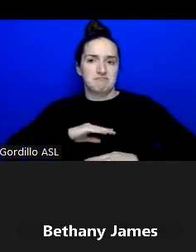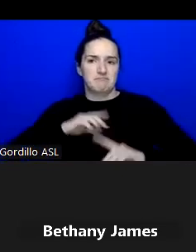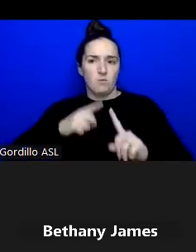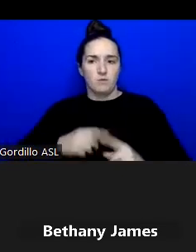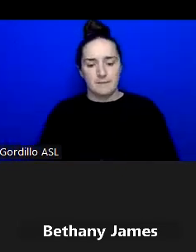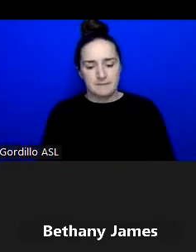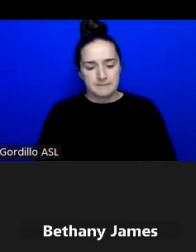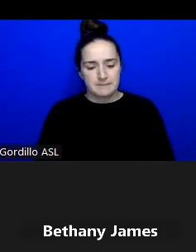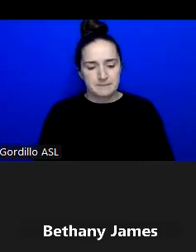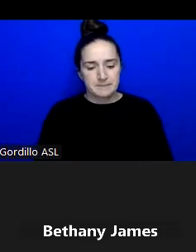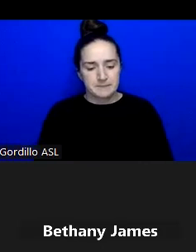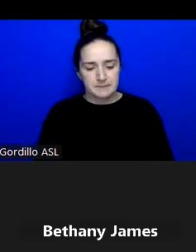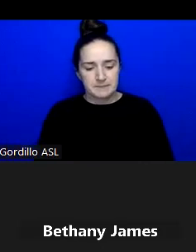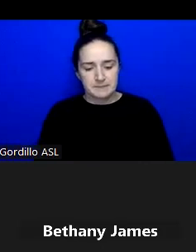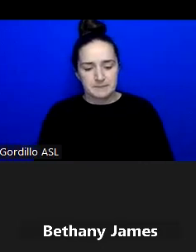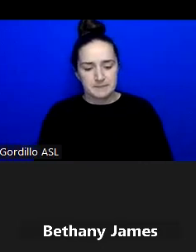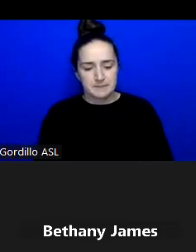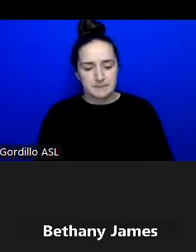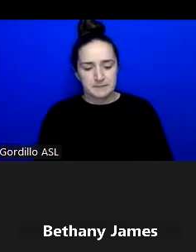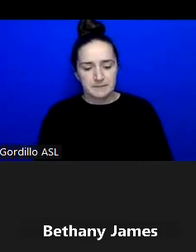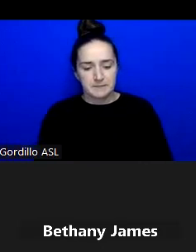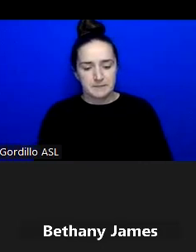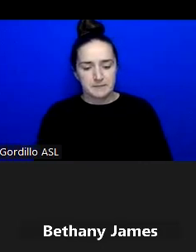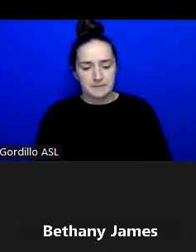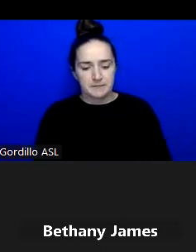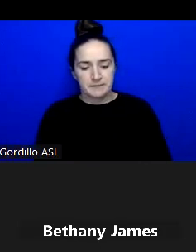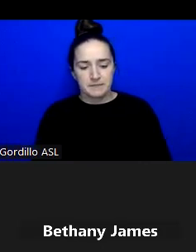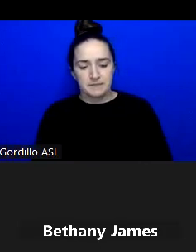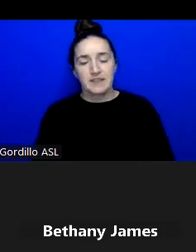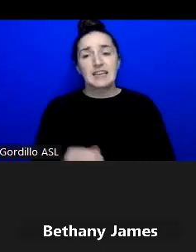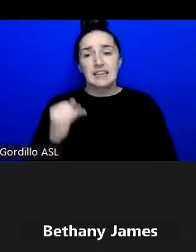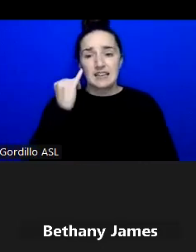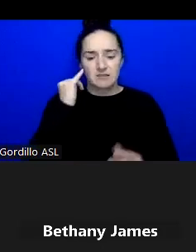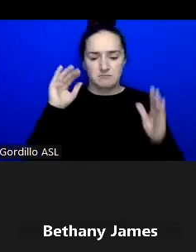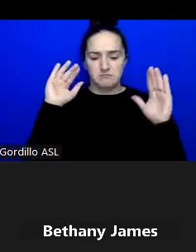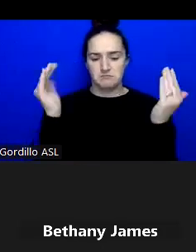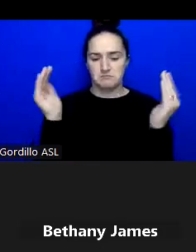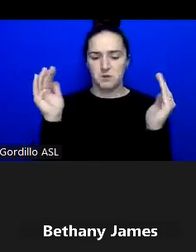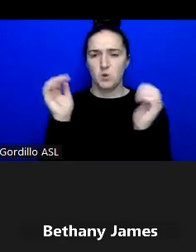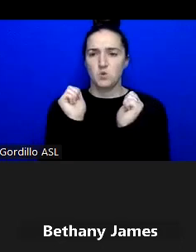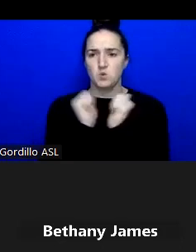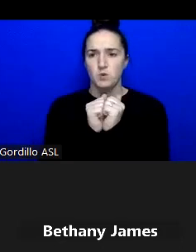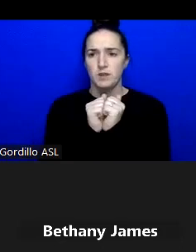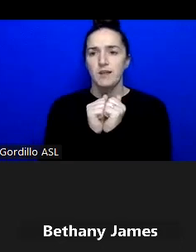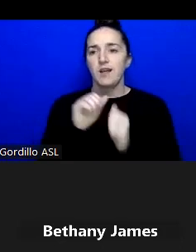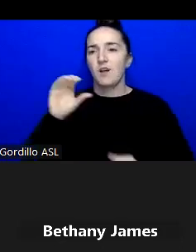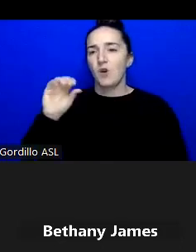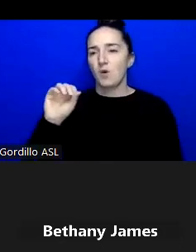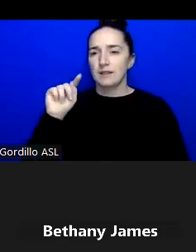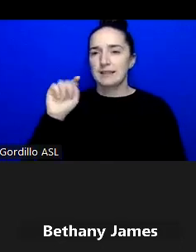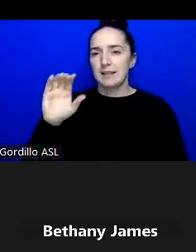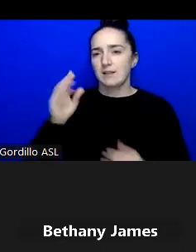So if we are contrasting that with the over-the-counter devices, the kind of DIY